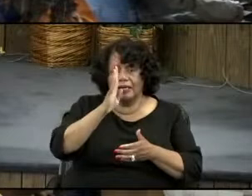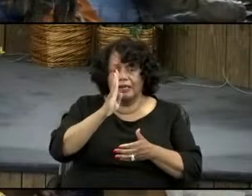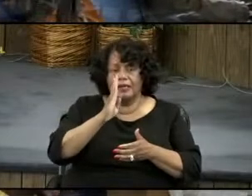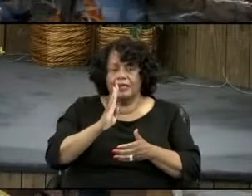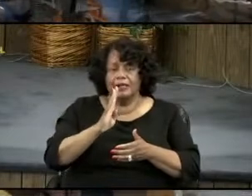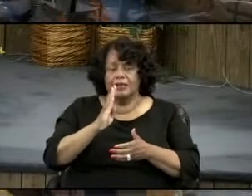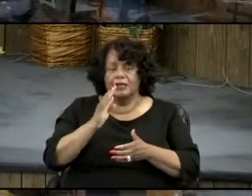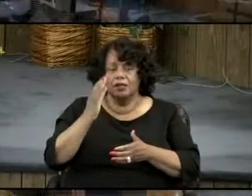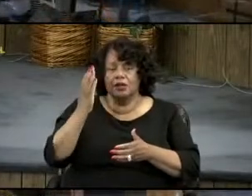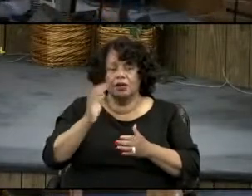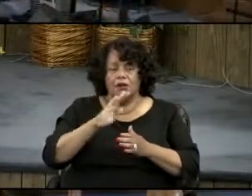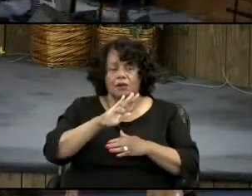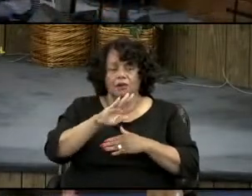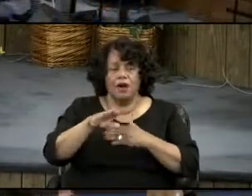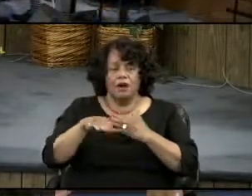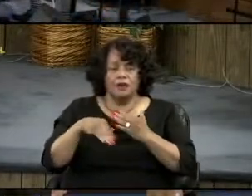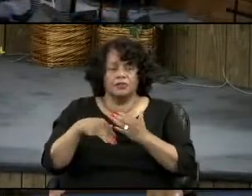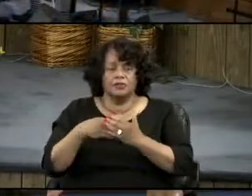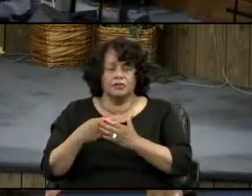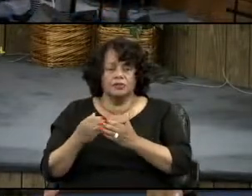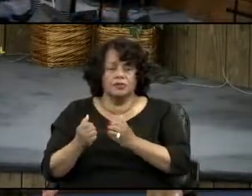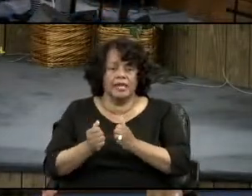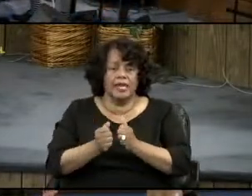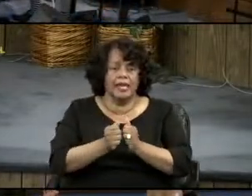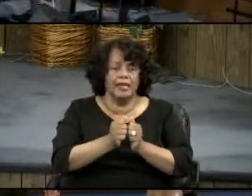You're altogether lovely.